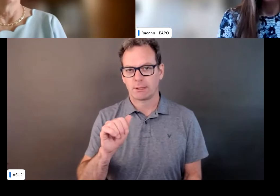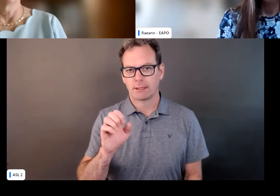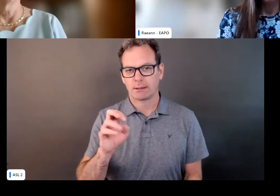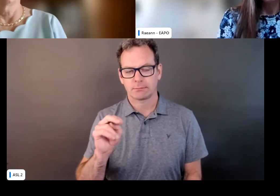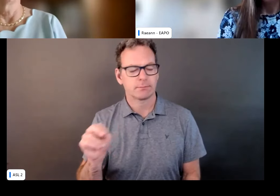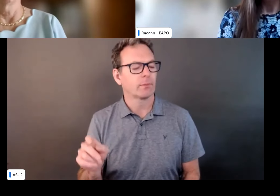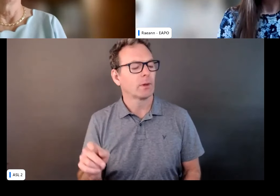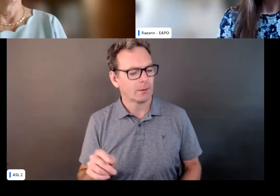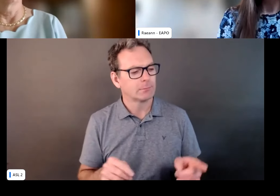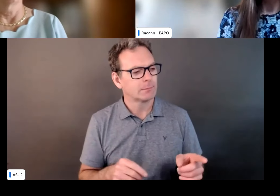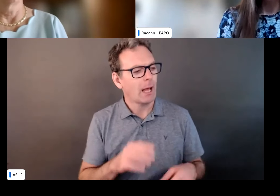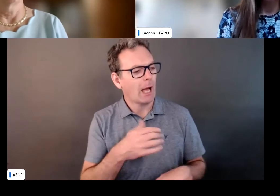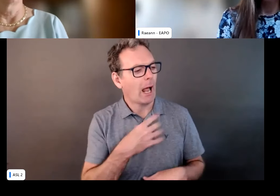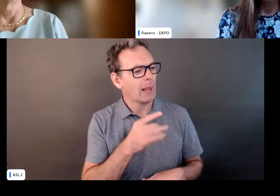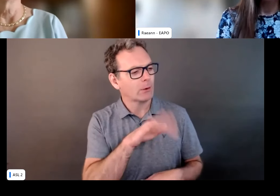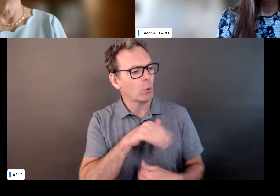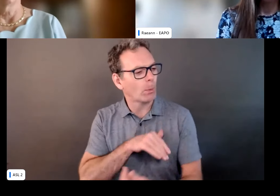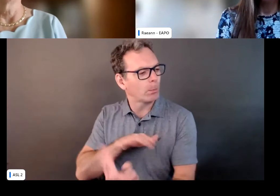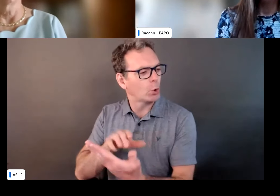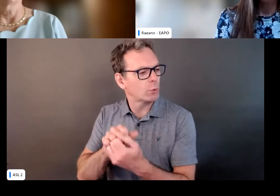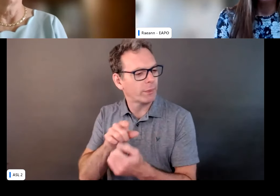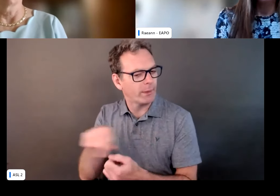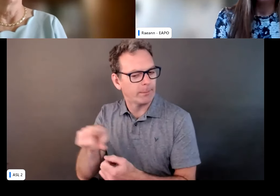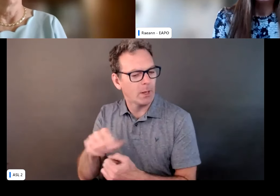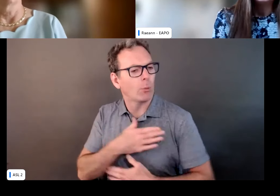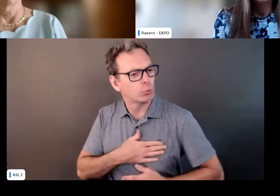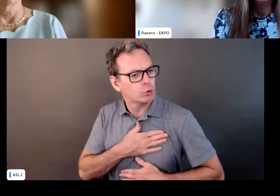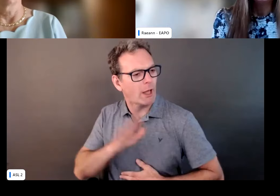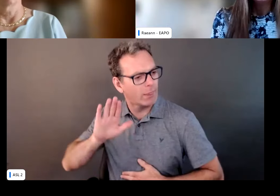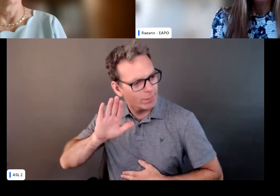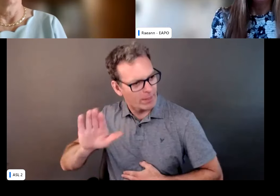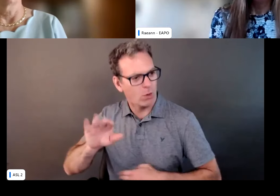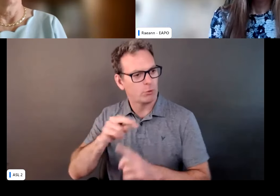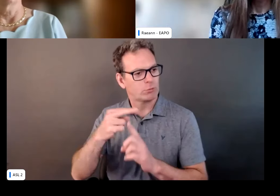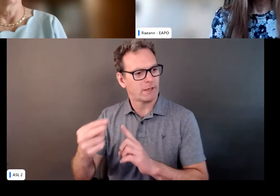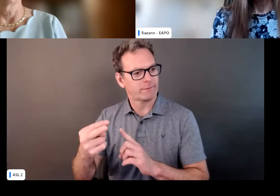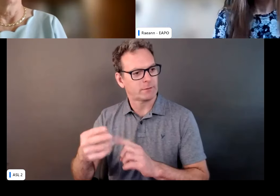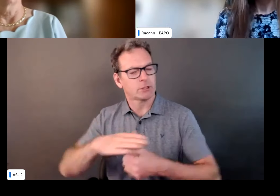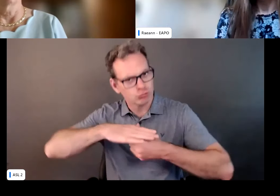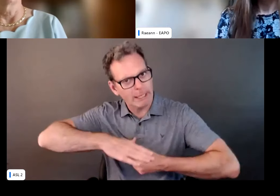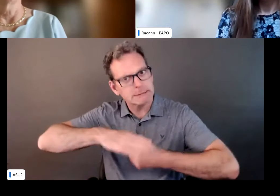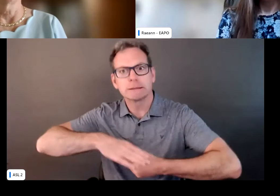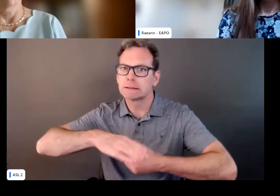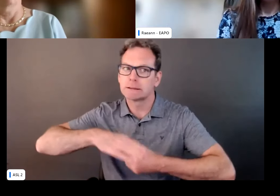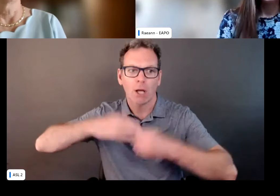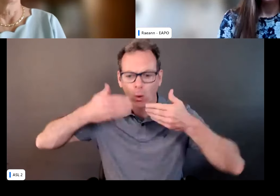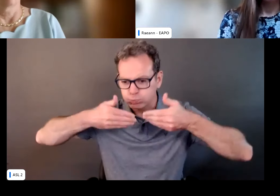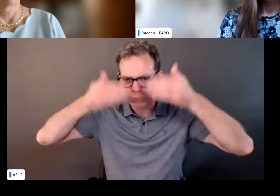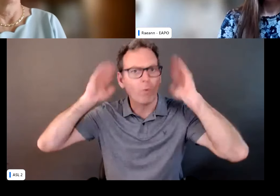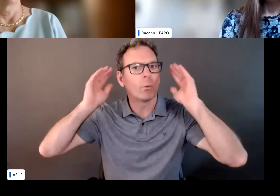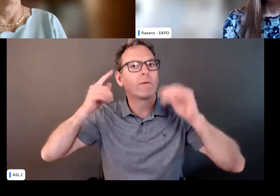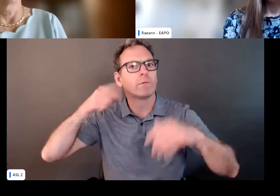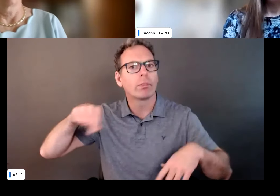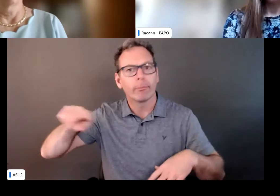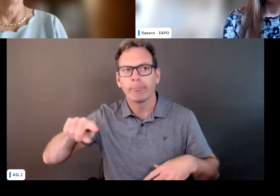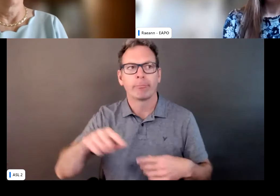that trust and appreciation for the stress, and that can be overwhelming for the caregiving